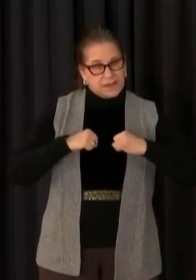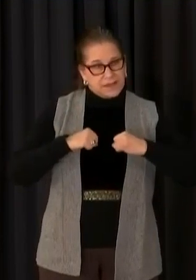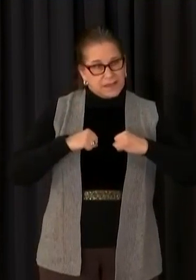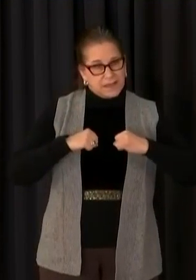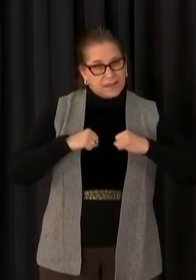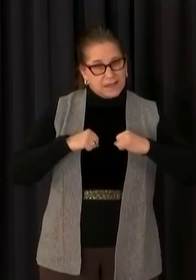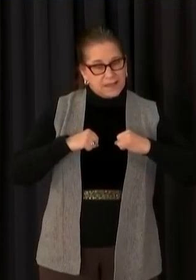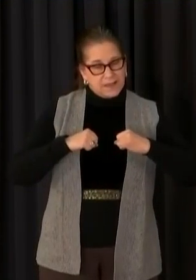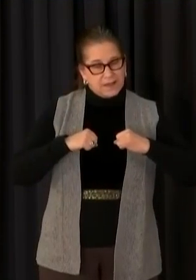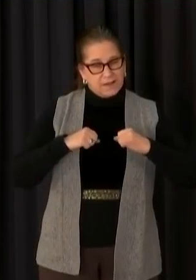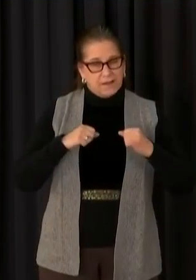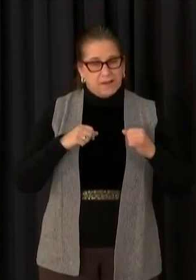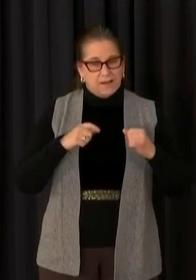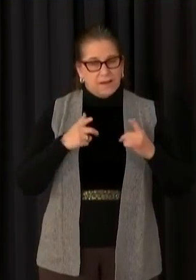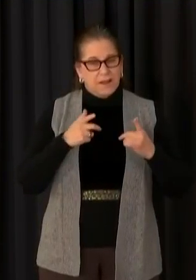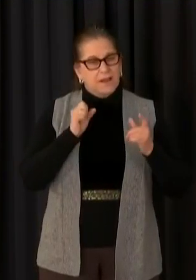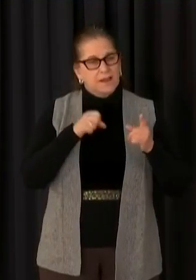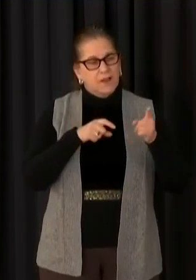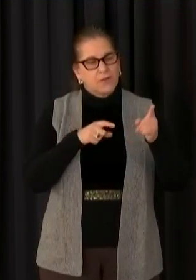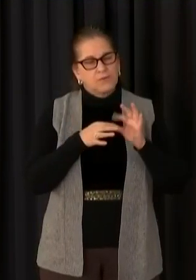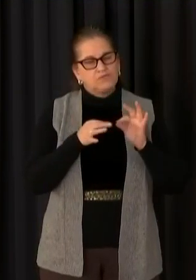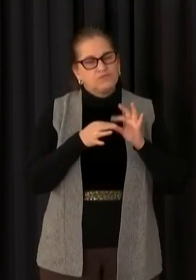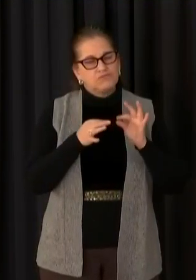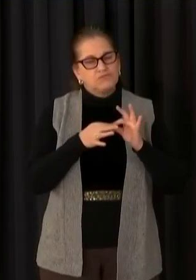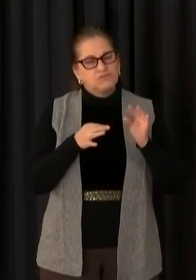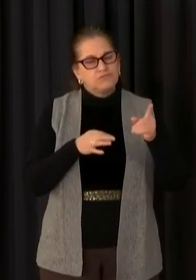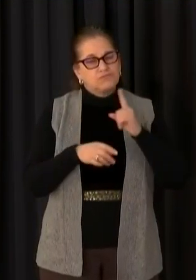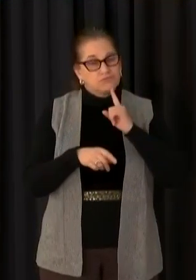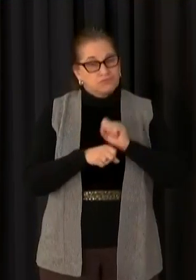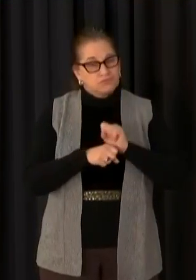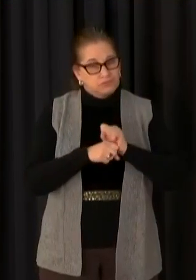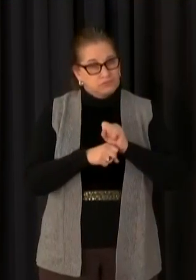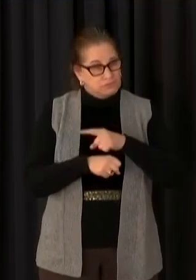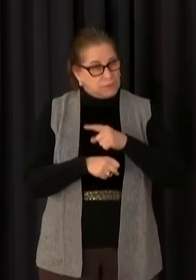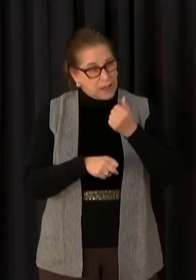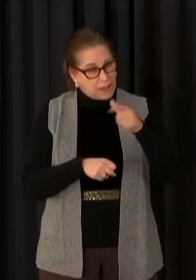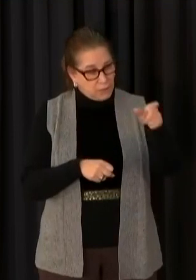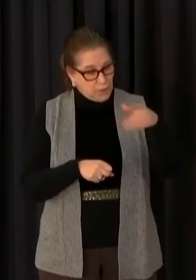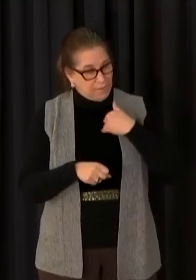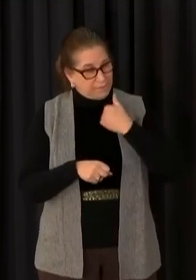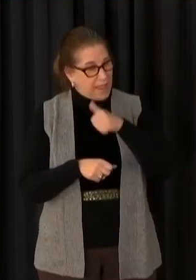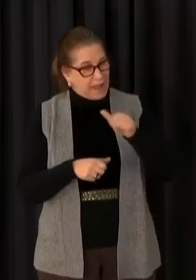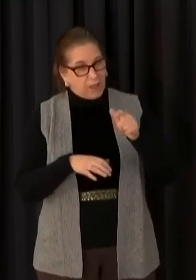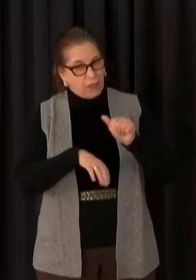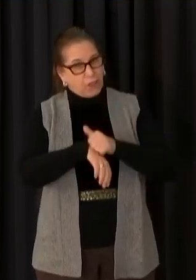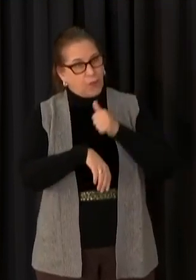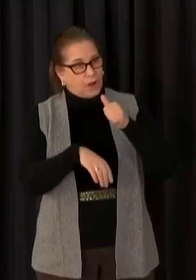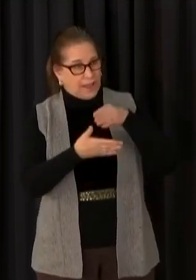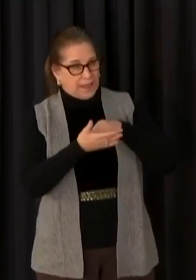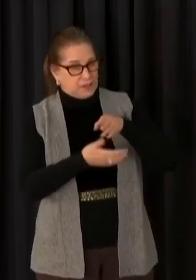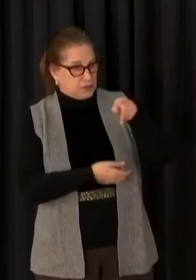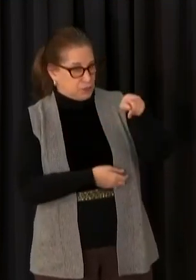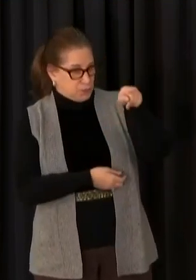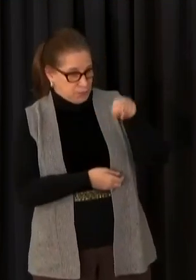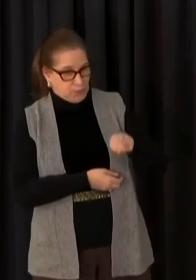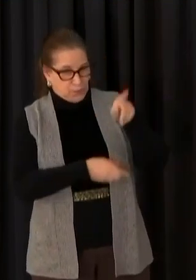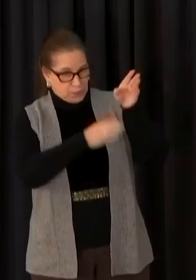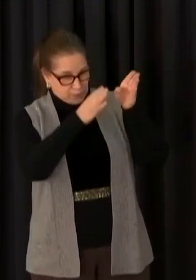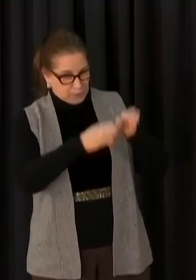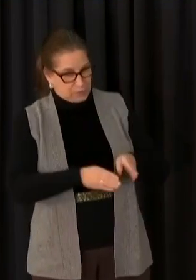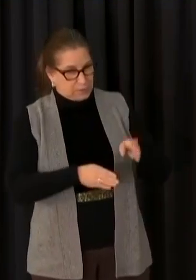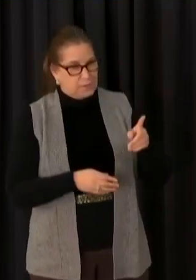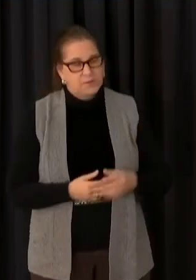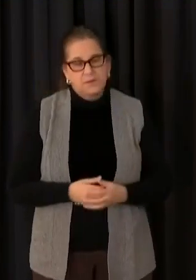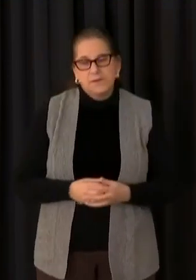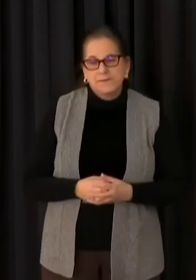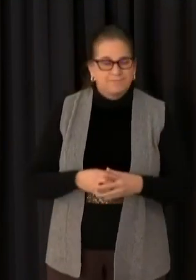can you just comment on the fact that there has been a threat against you? I'm going to ask the chief to comment. Sure. The chief's responsible